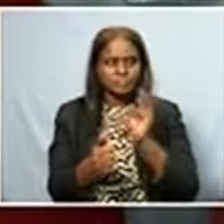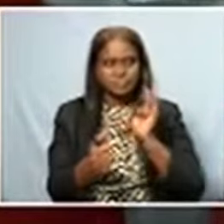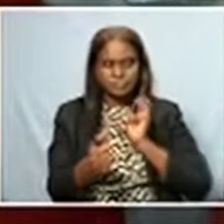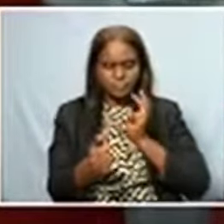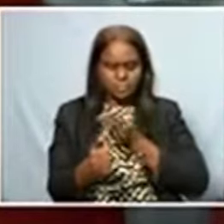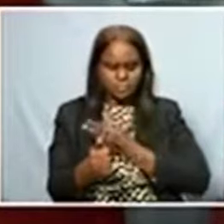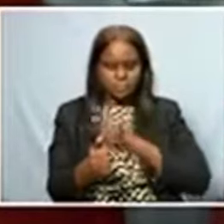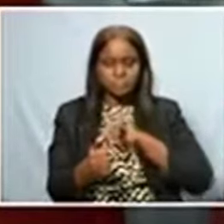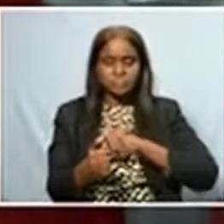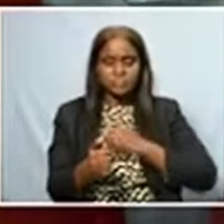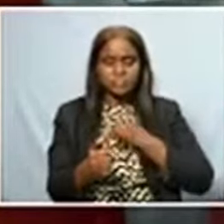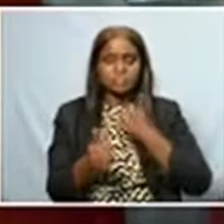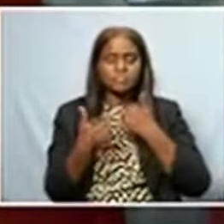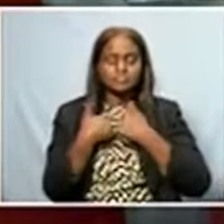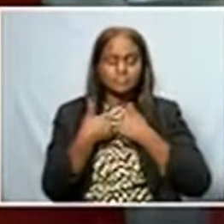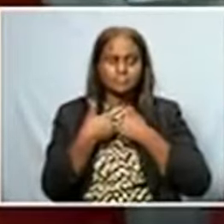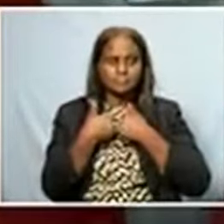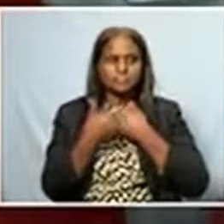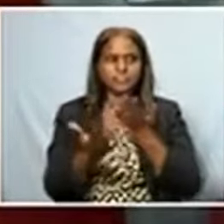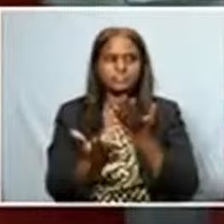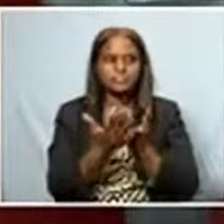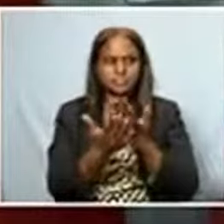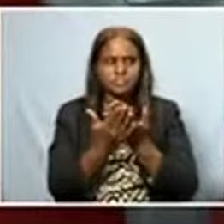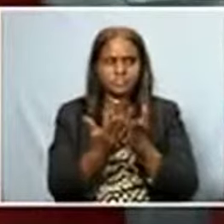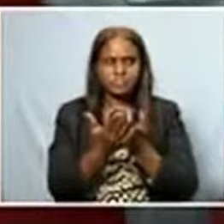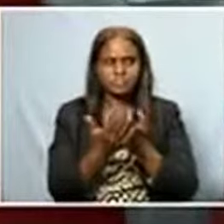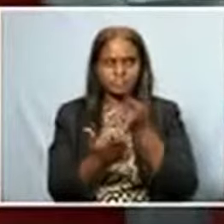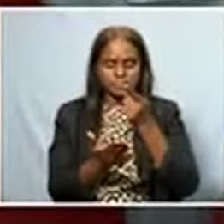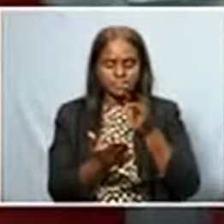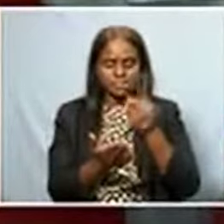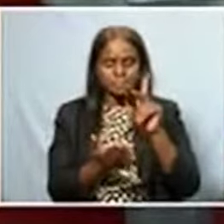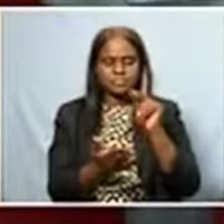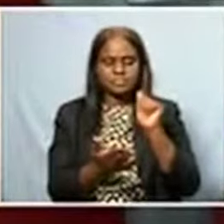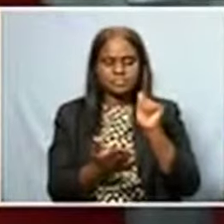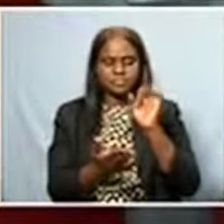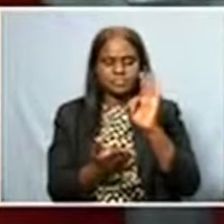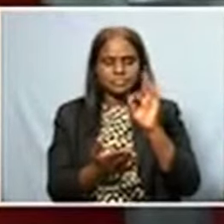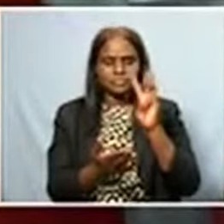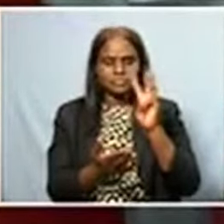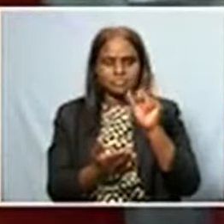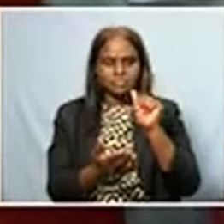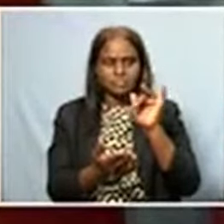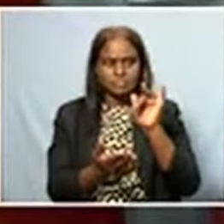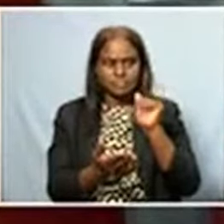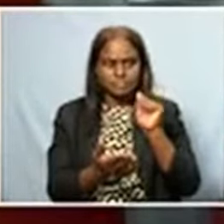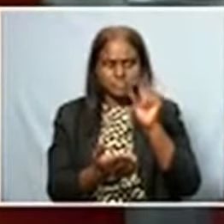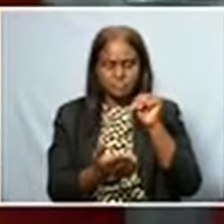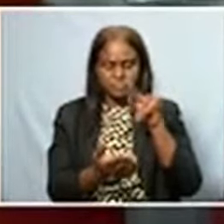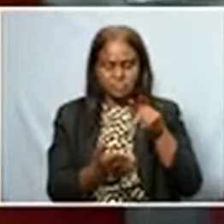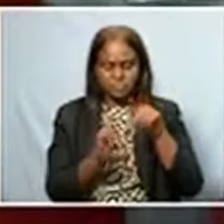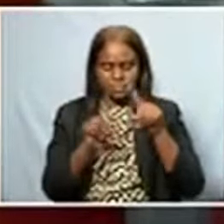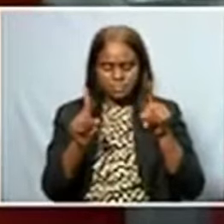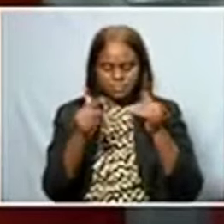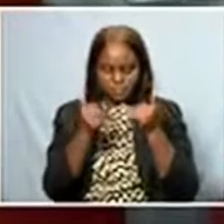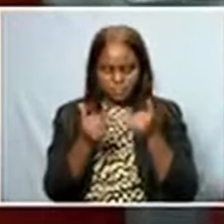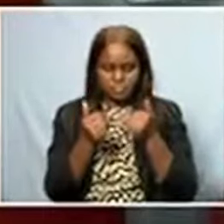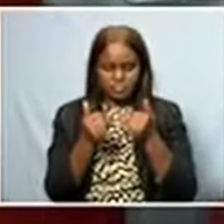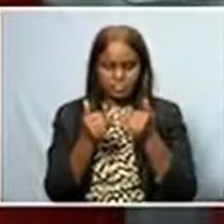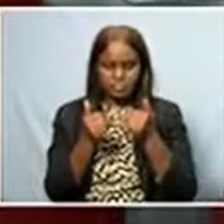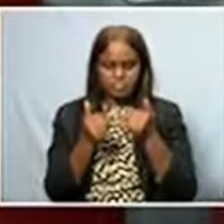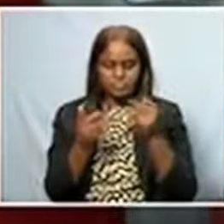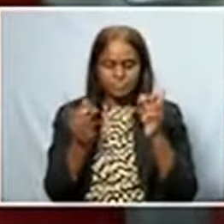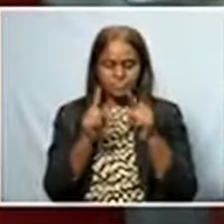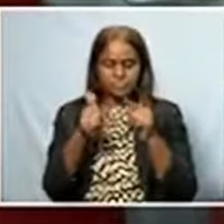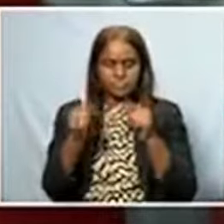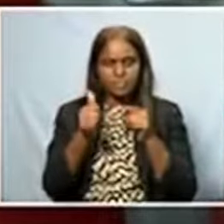We have noted the proposal moved by Mr. Kafaya, MP. However, we do